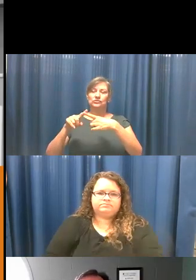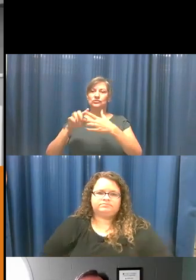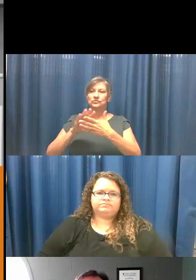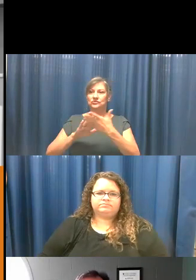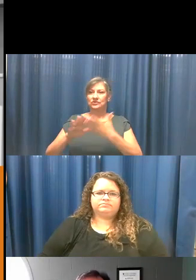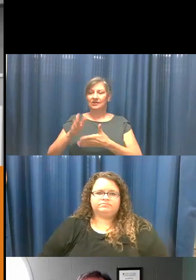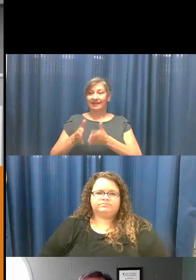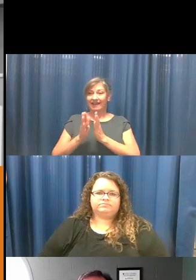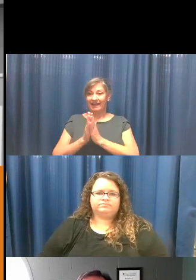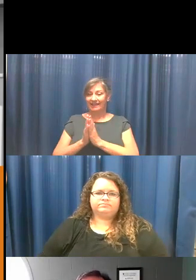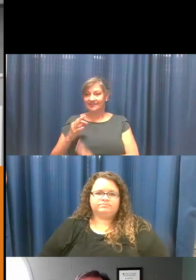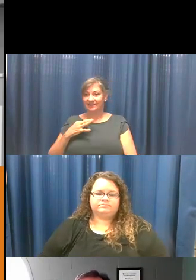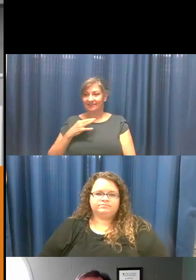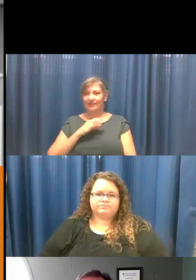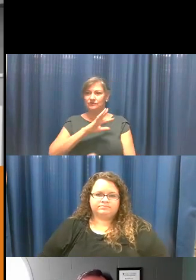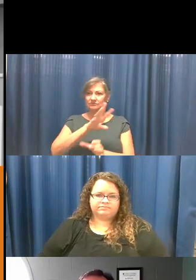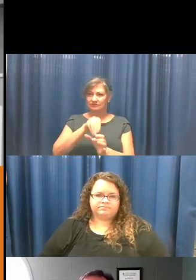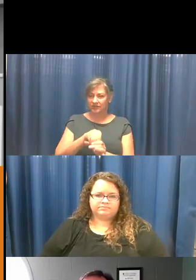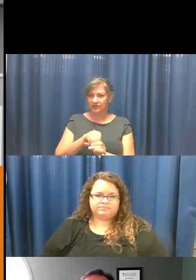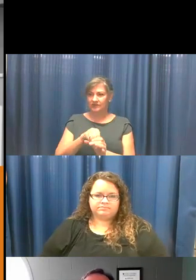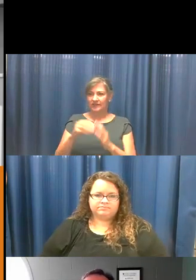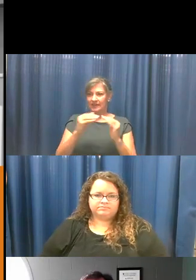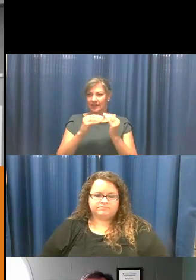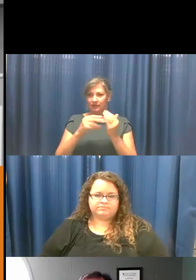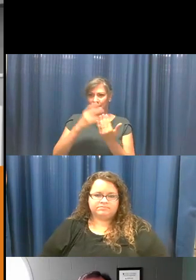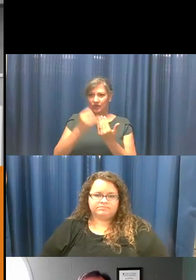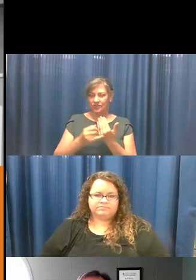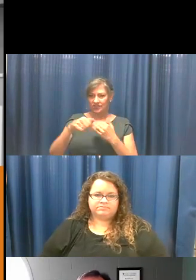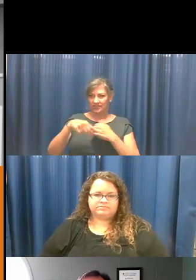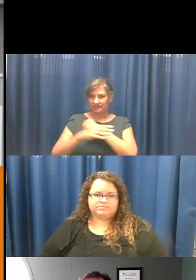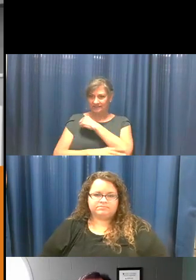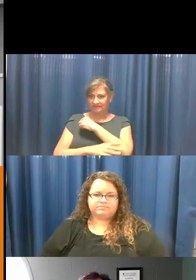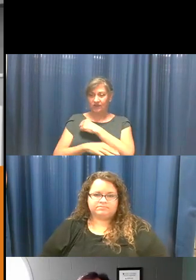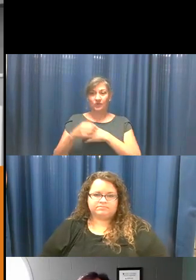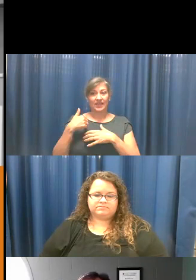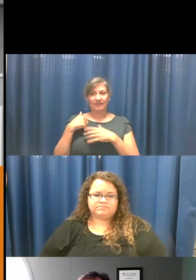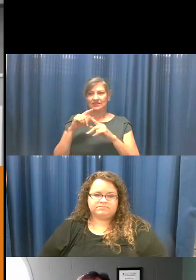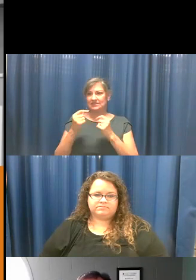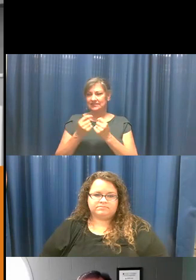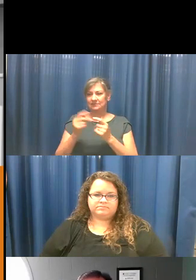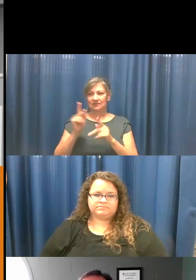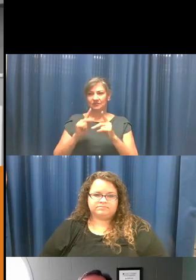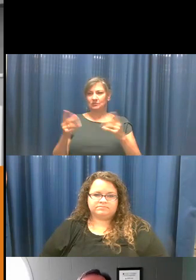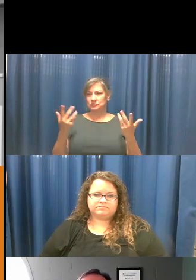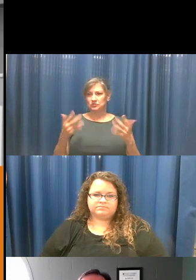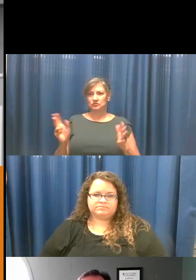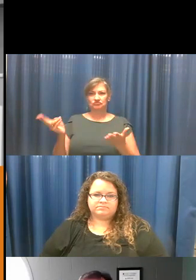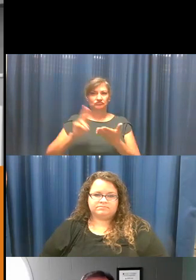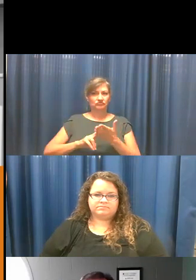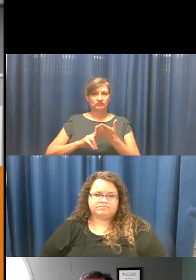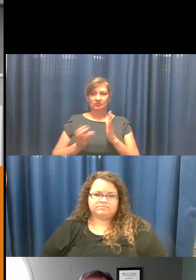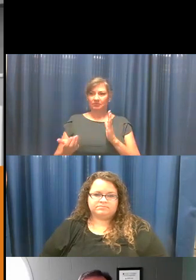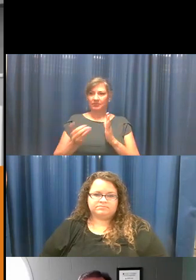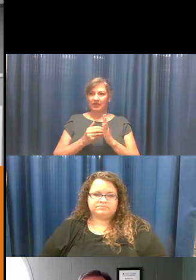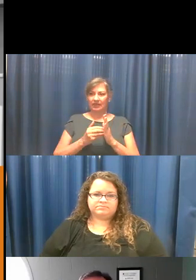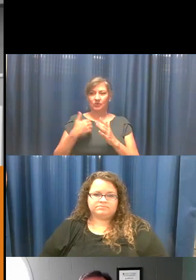faculty about joining the Equity Project this fall. We have a full team of folks who have signed up to do that again. We're